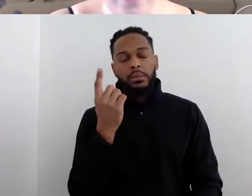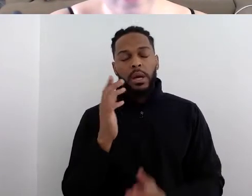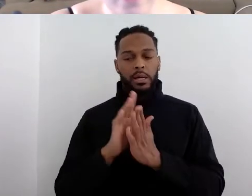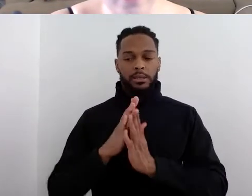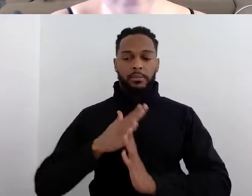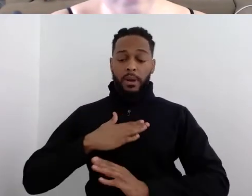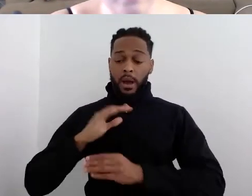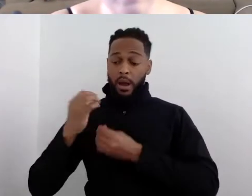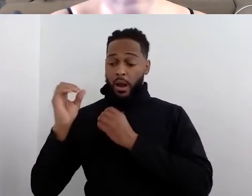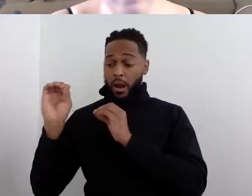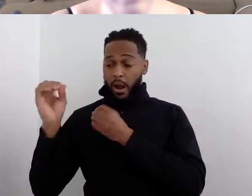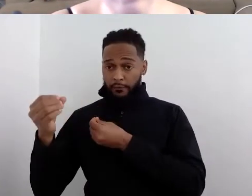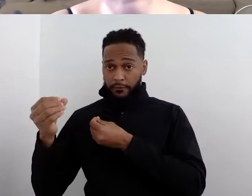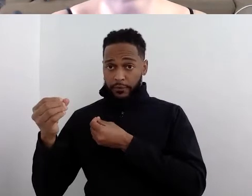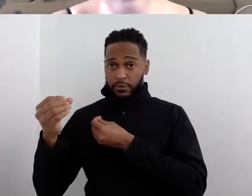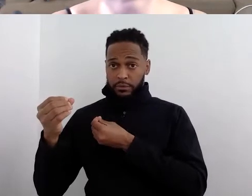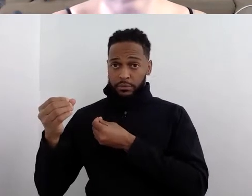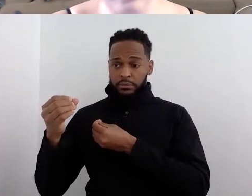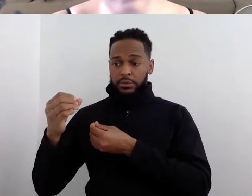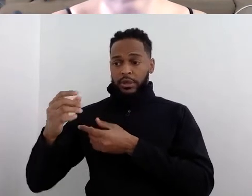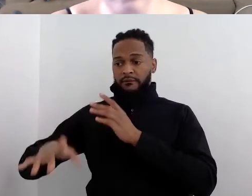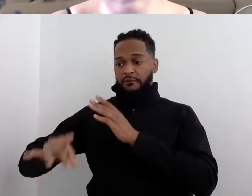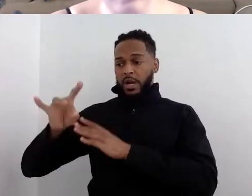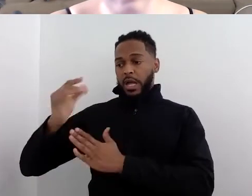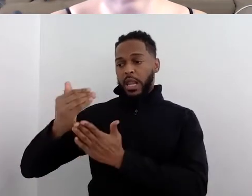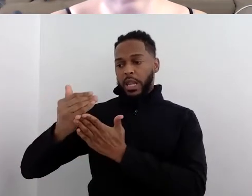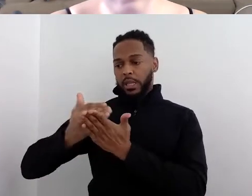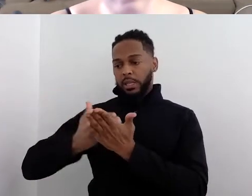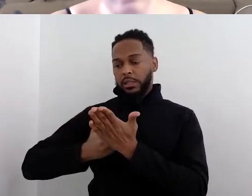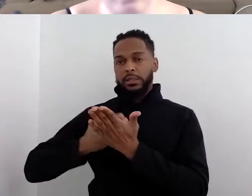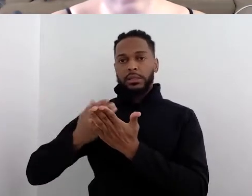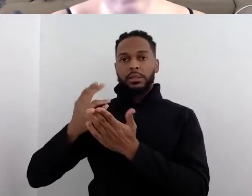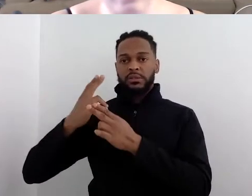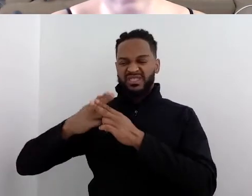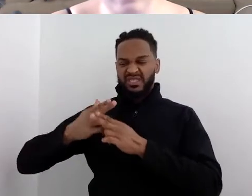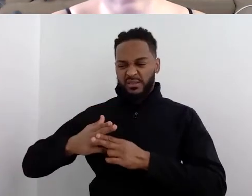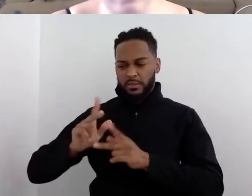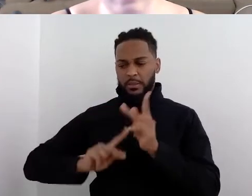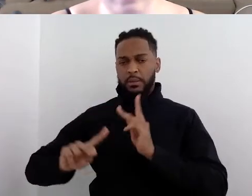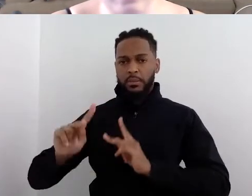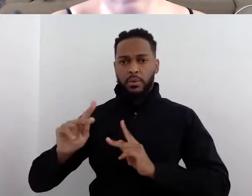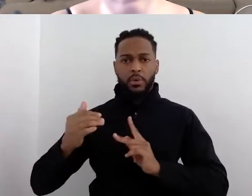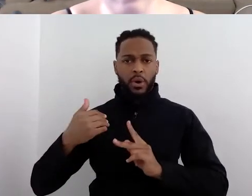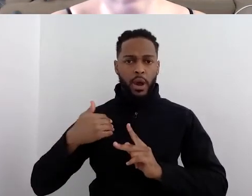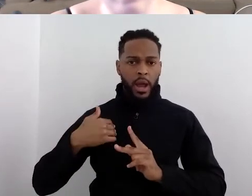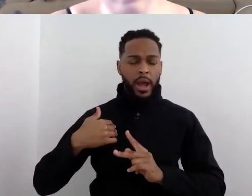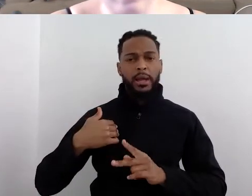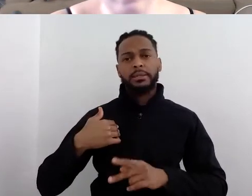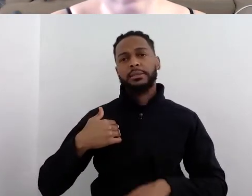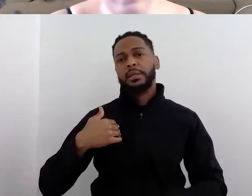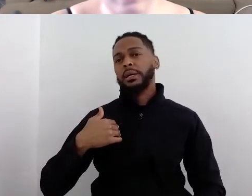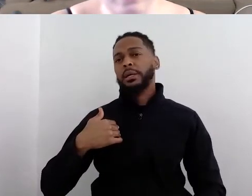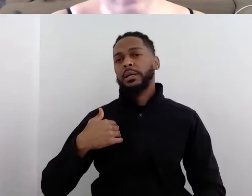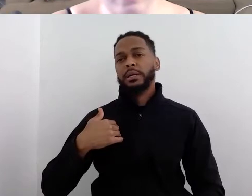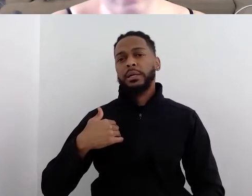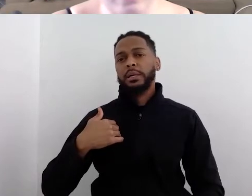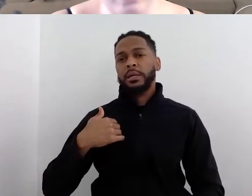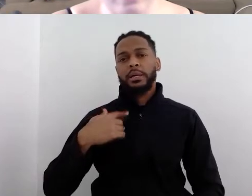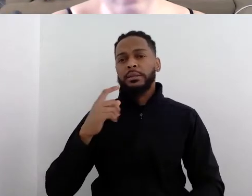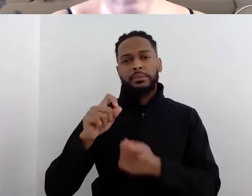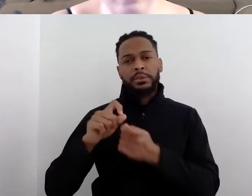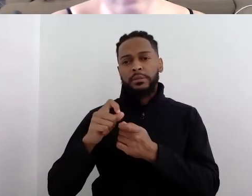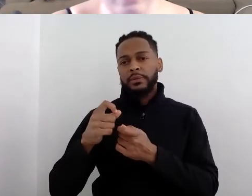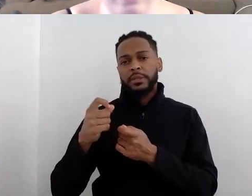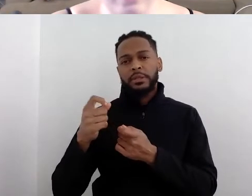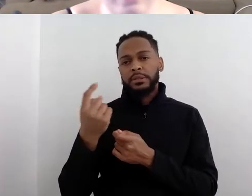was find a list of everyone that had, say, like a baclofen pump, or, because you can't let that, you can't just